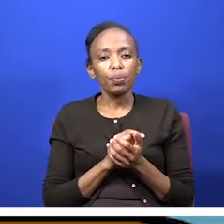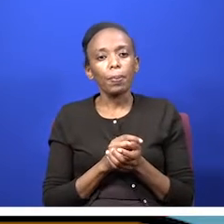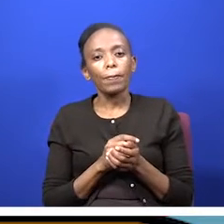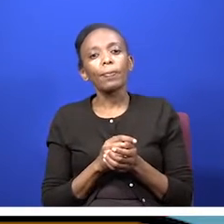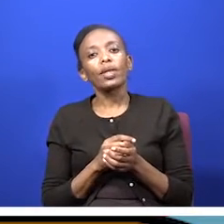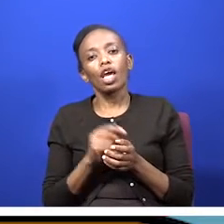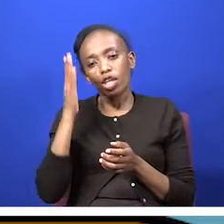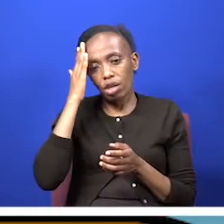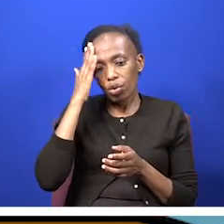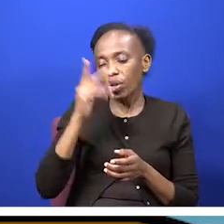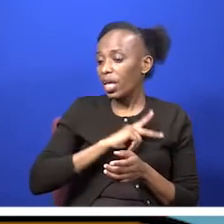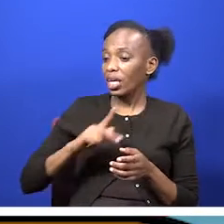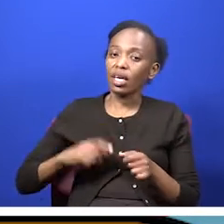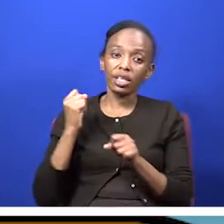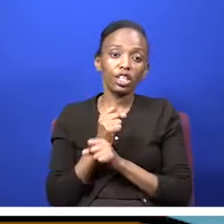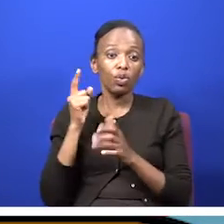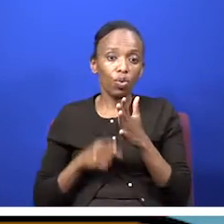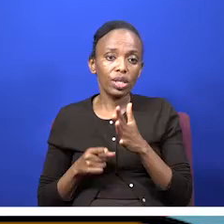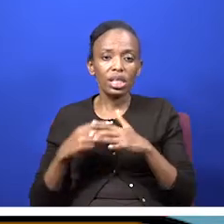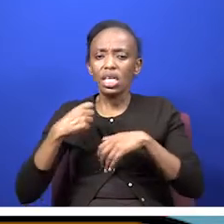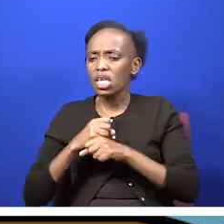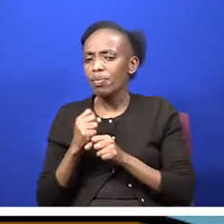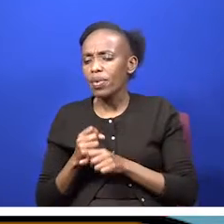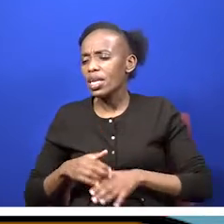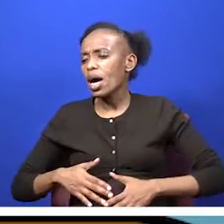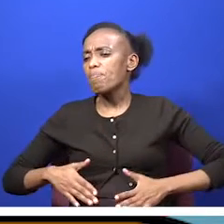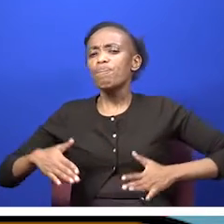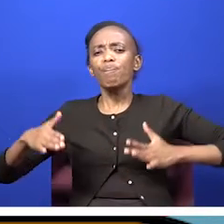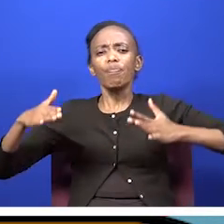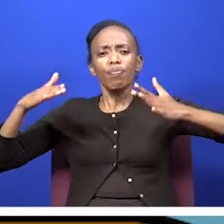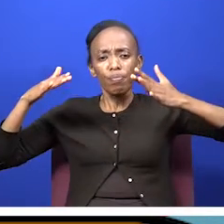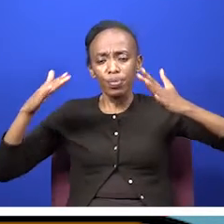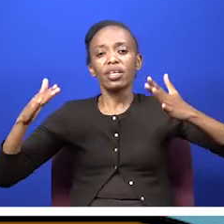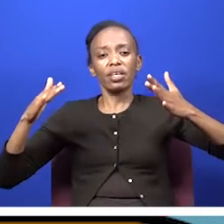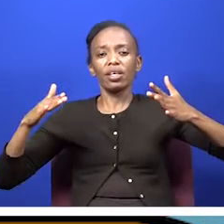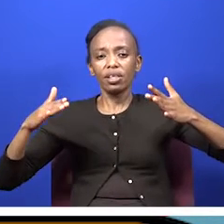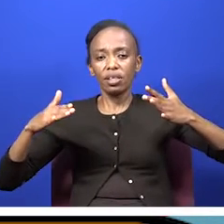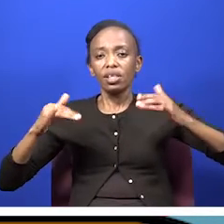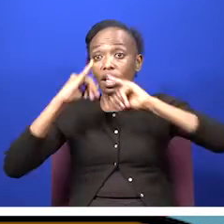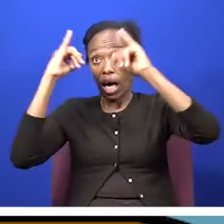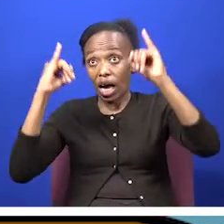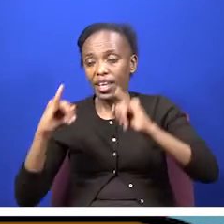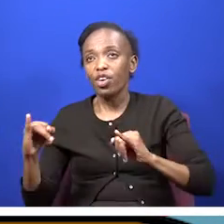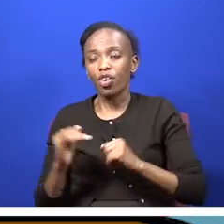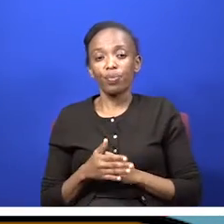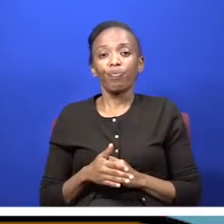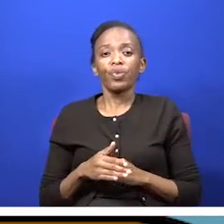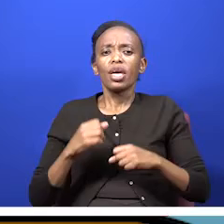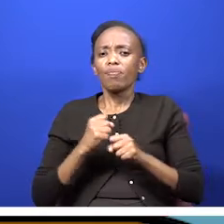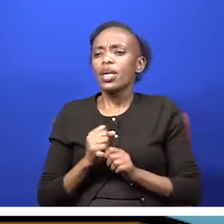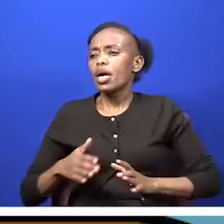King Nebuchadnezzar. And do you know what the king did? He went and made a big